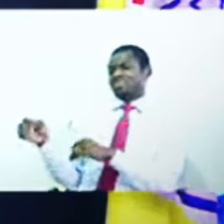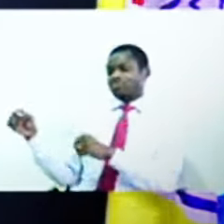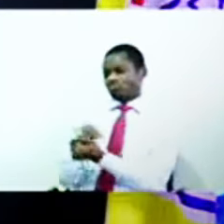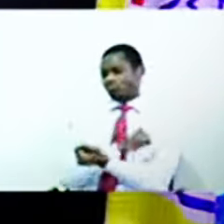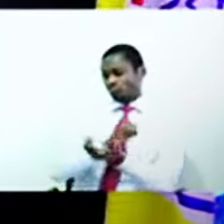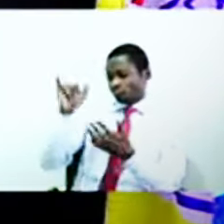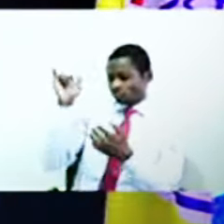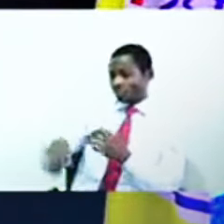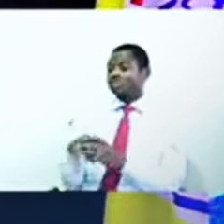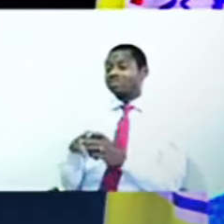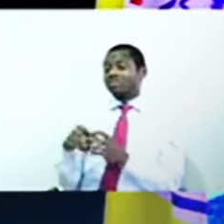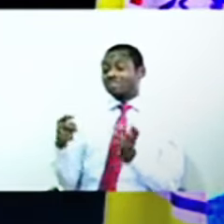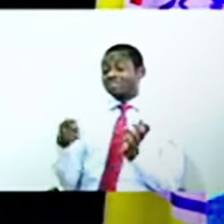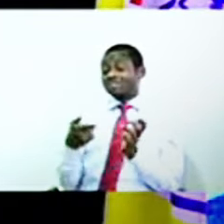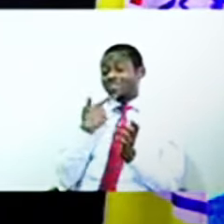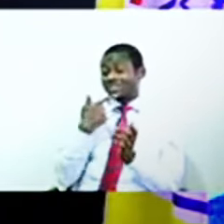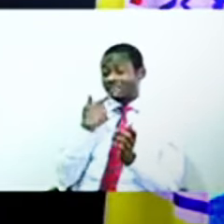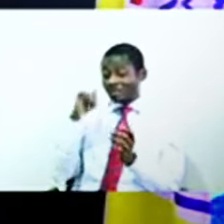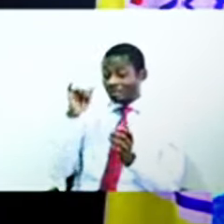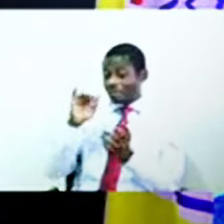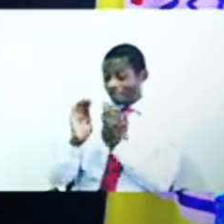broken.